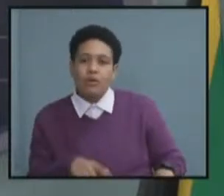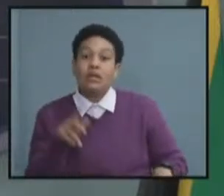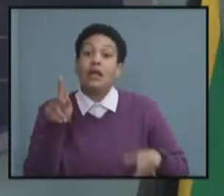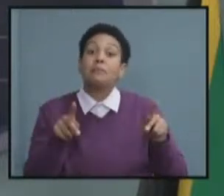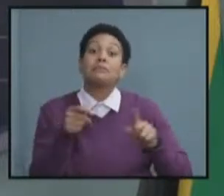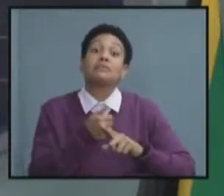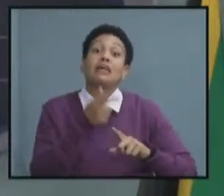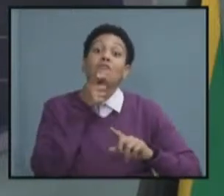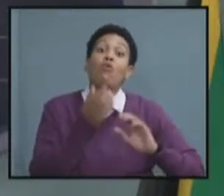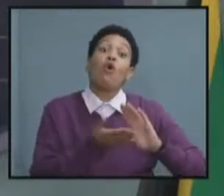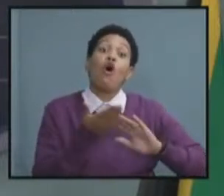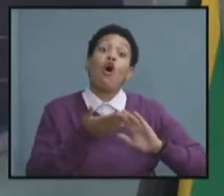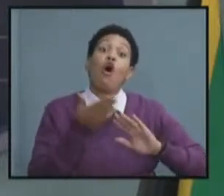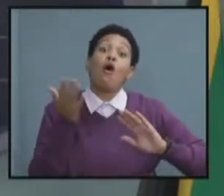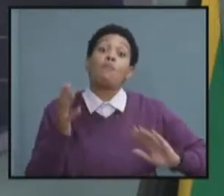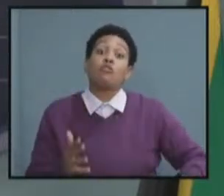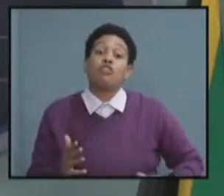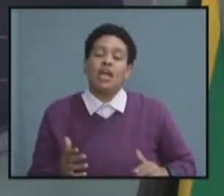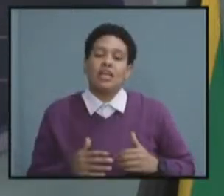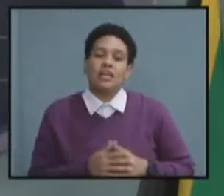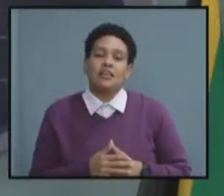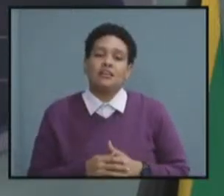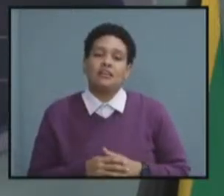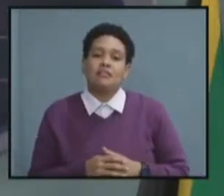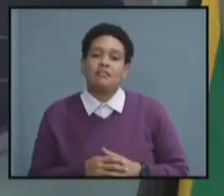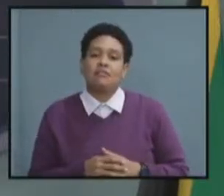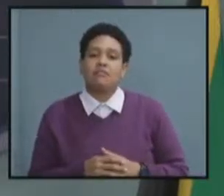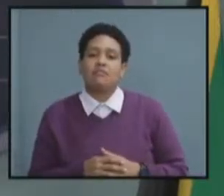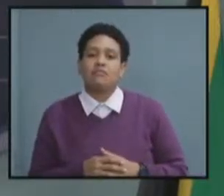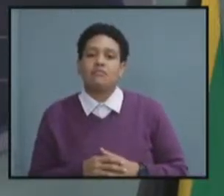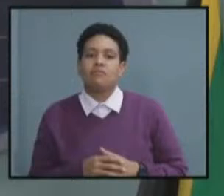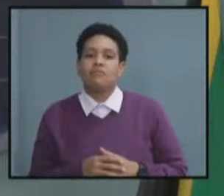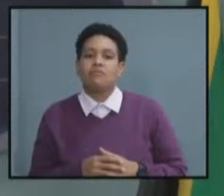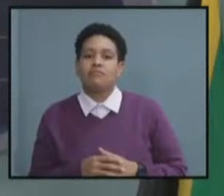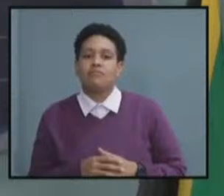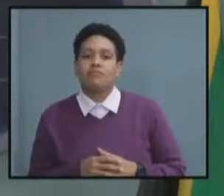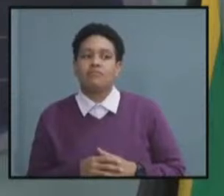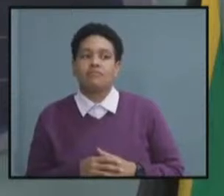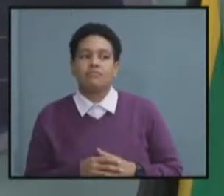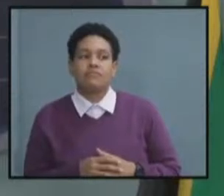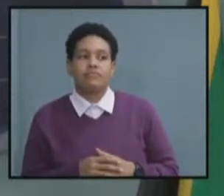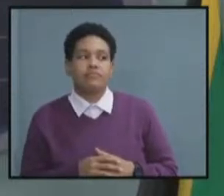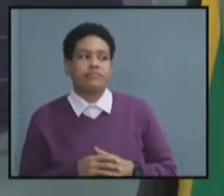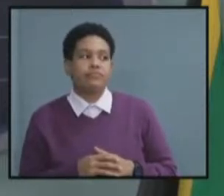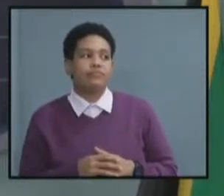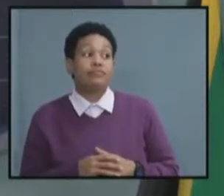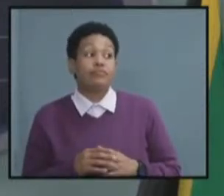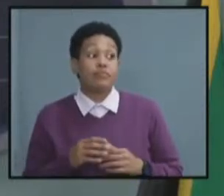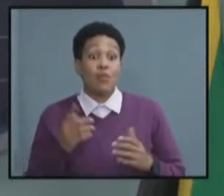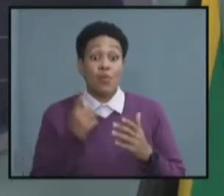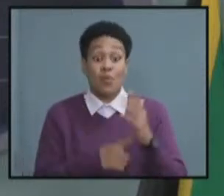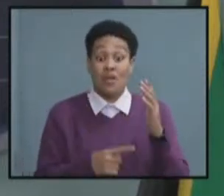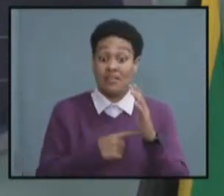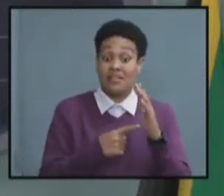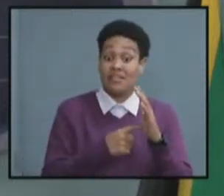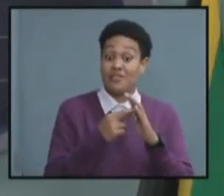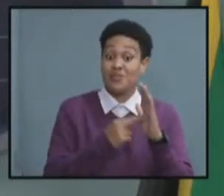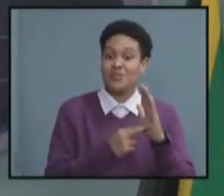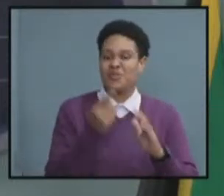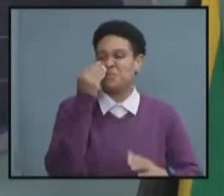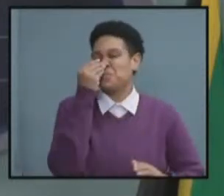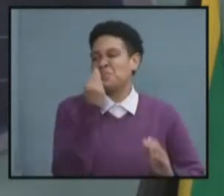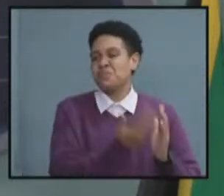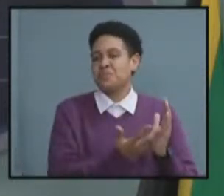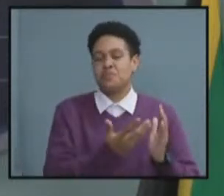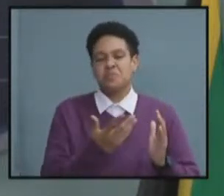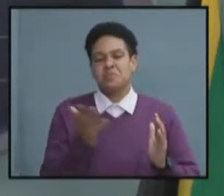operating outside of what is placed in the order, and we would